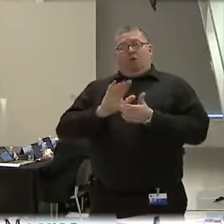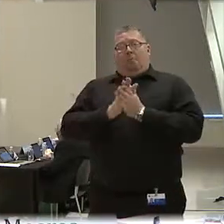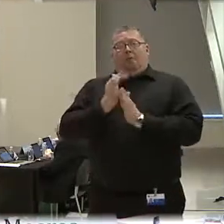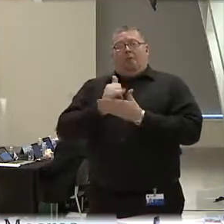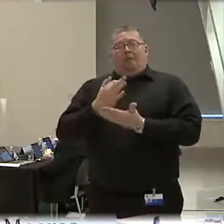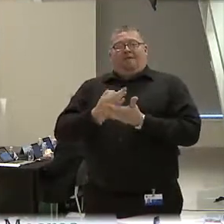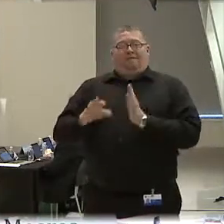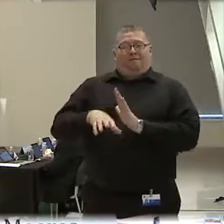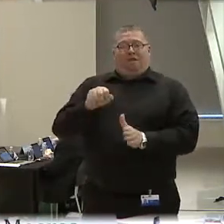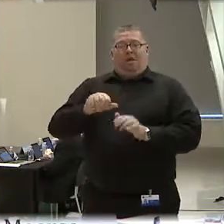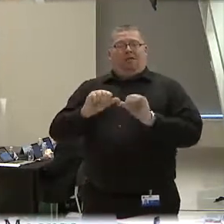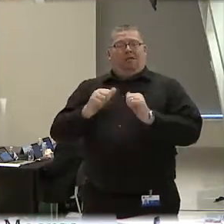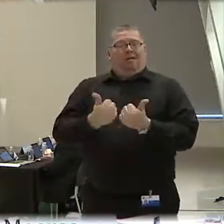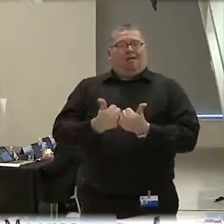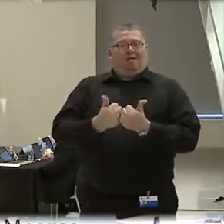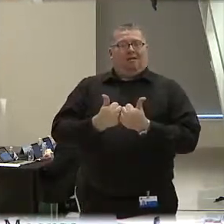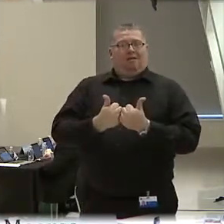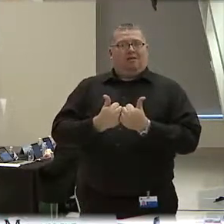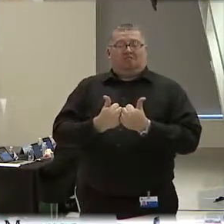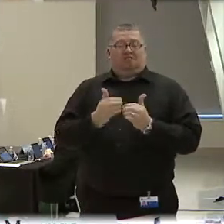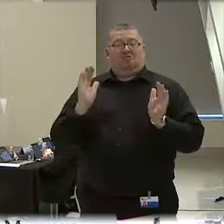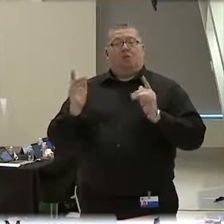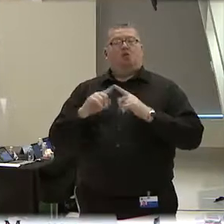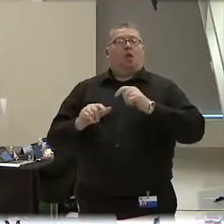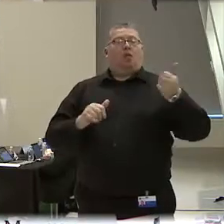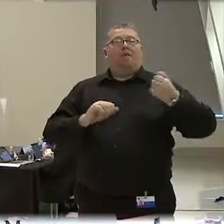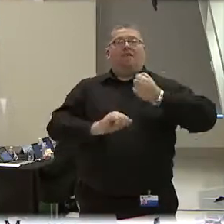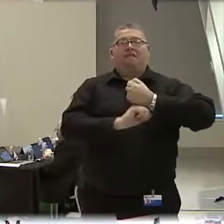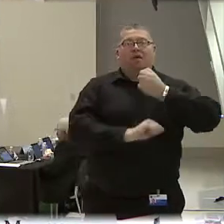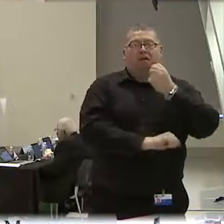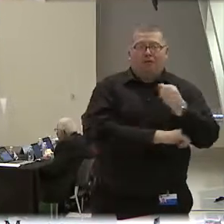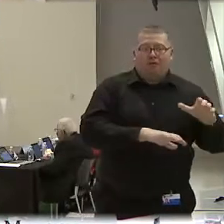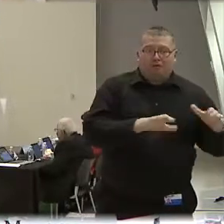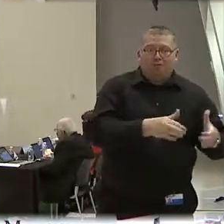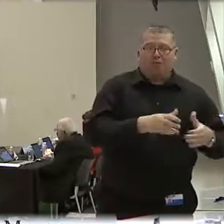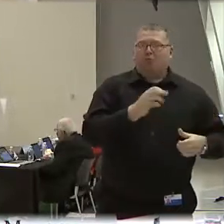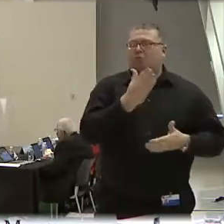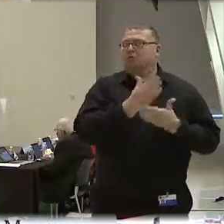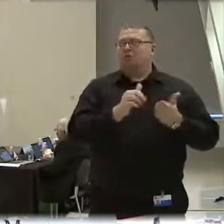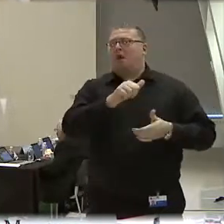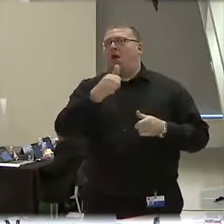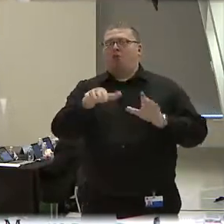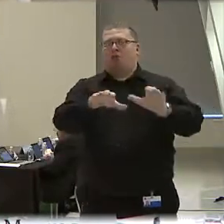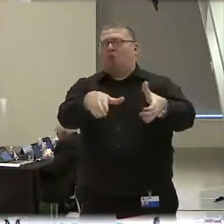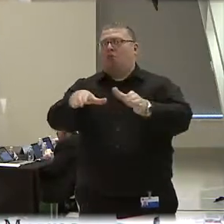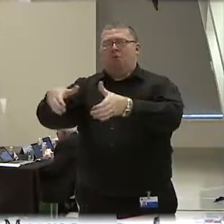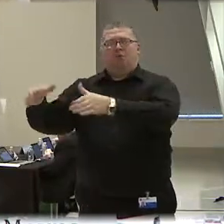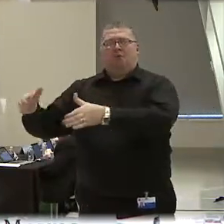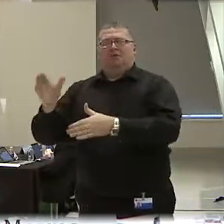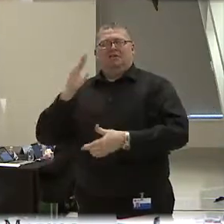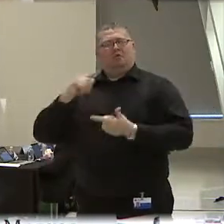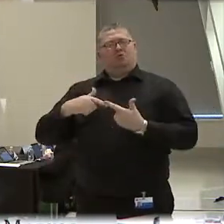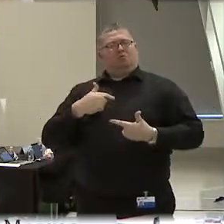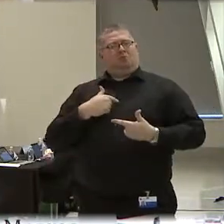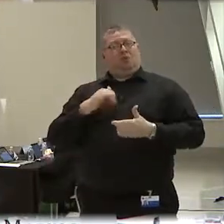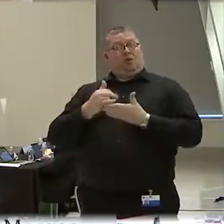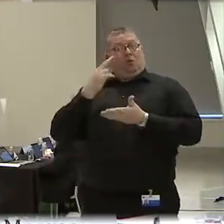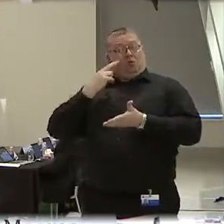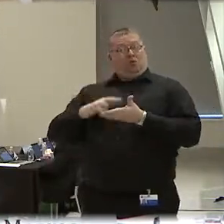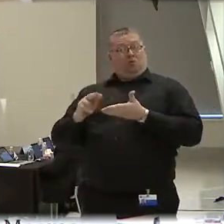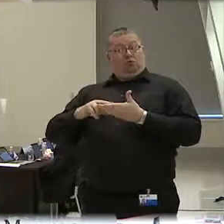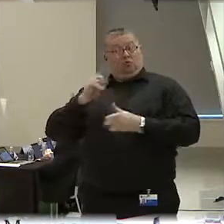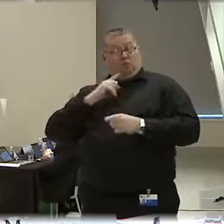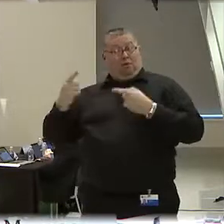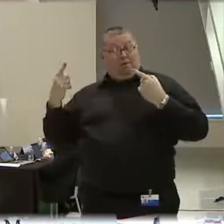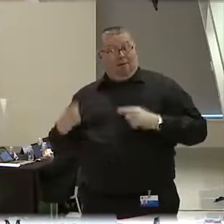agency, as opposed to foundations or some other entity. It seems to me as long as the research gets